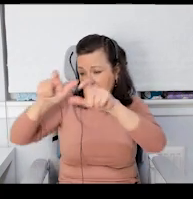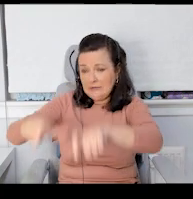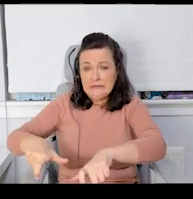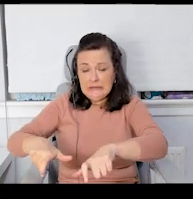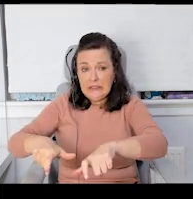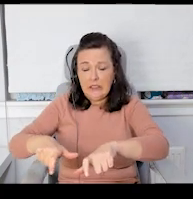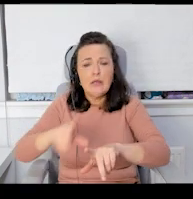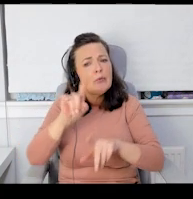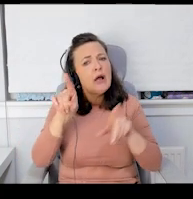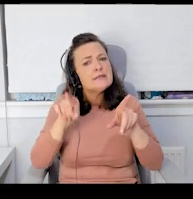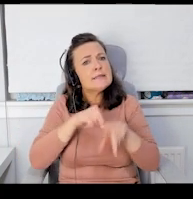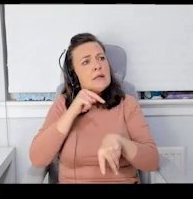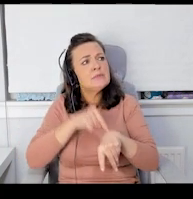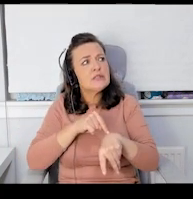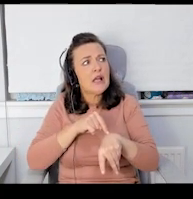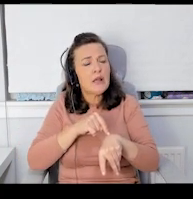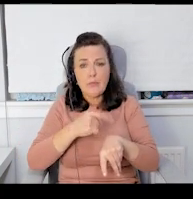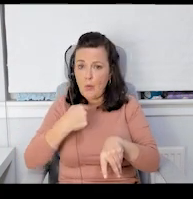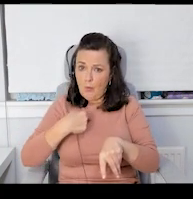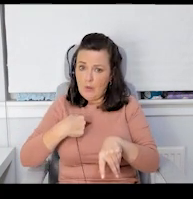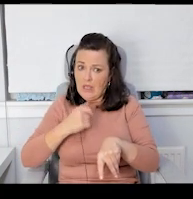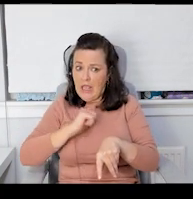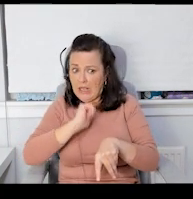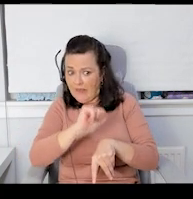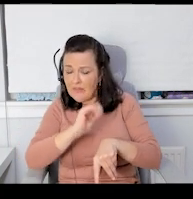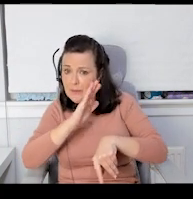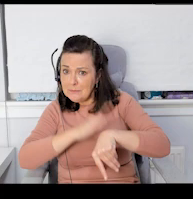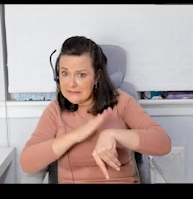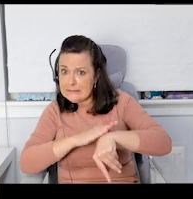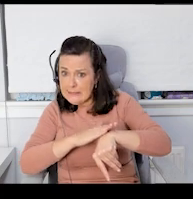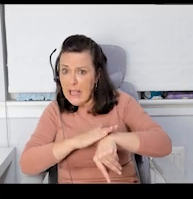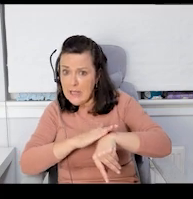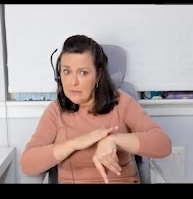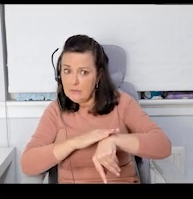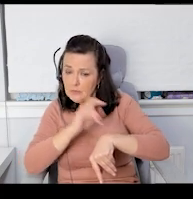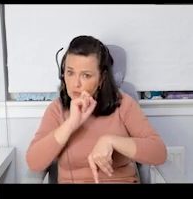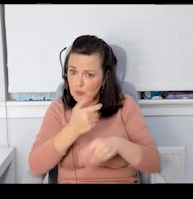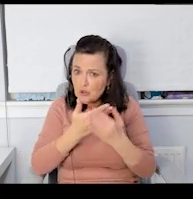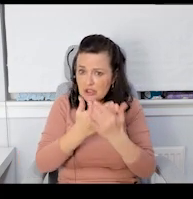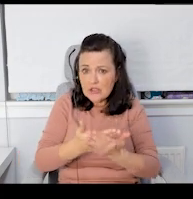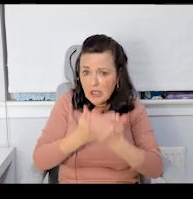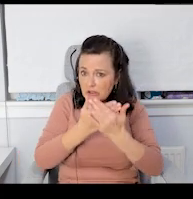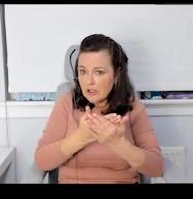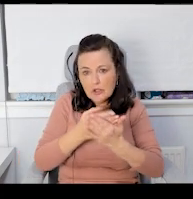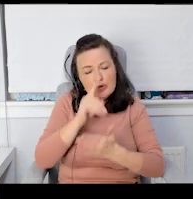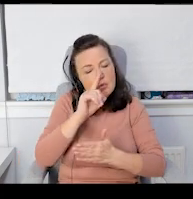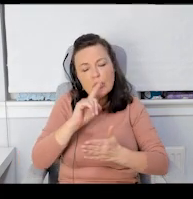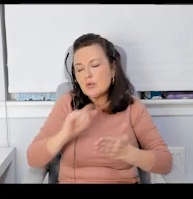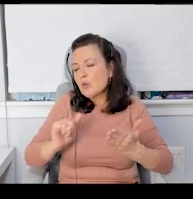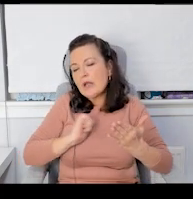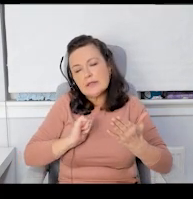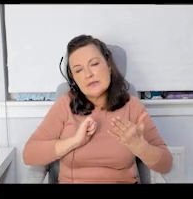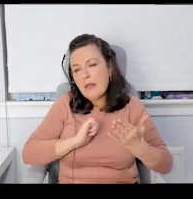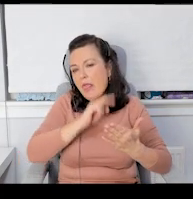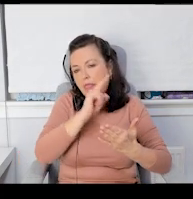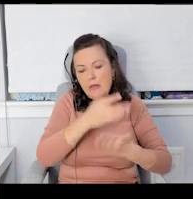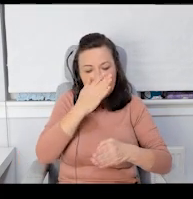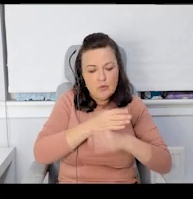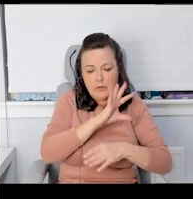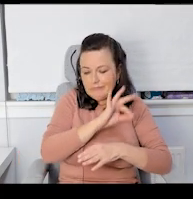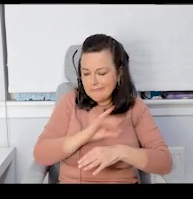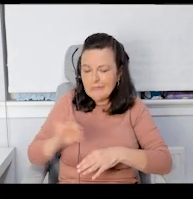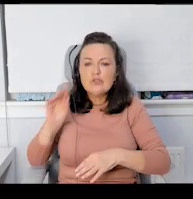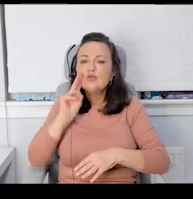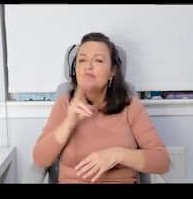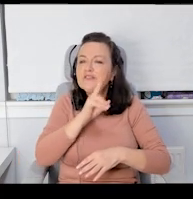And it's not a case of, right, you're going to be working 5 days a week and you're going to have to work at the weekends to try and catch up on all that. They have to, they get given